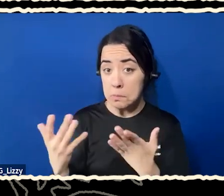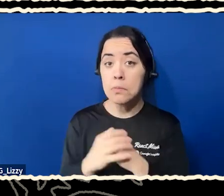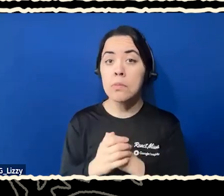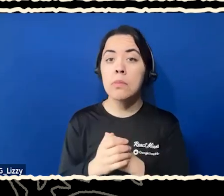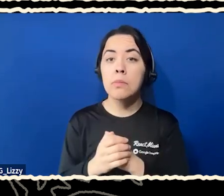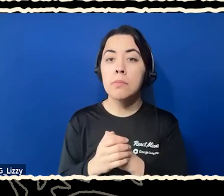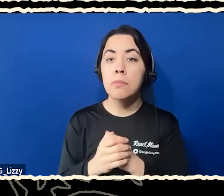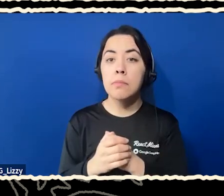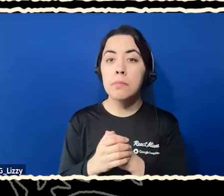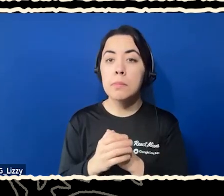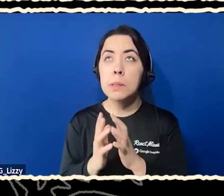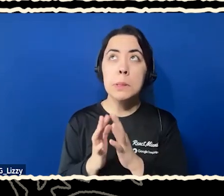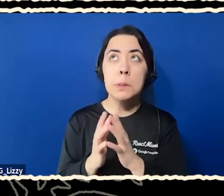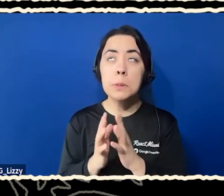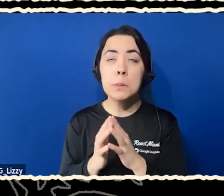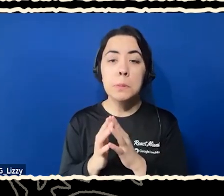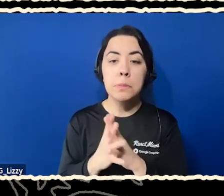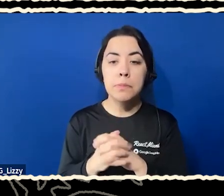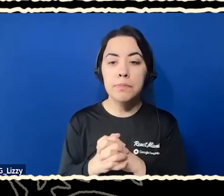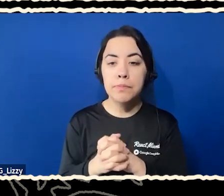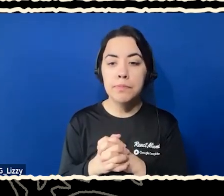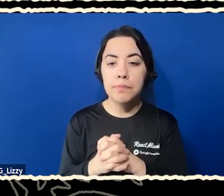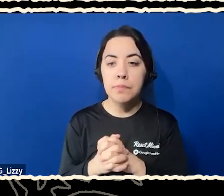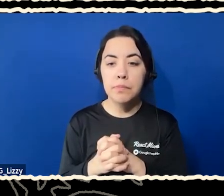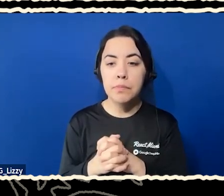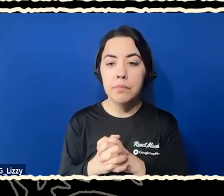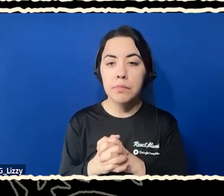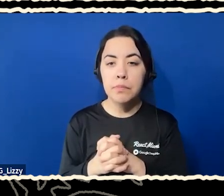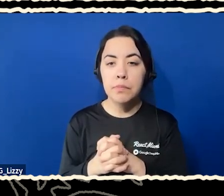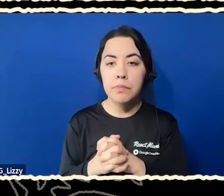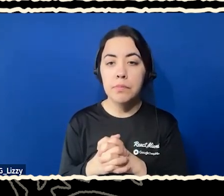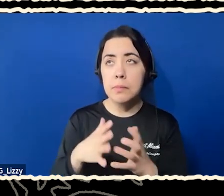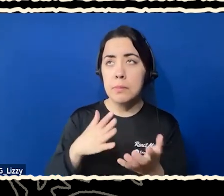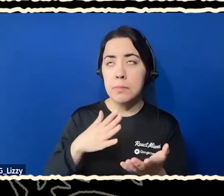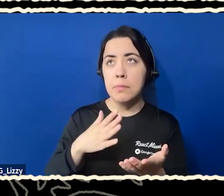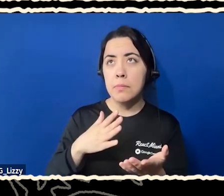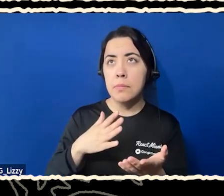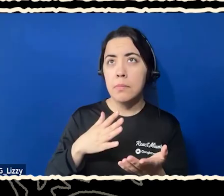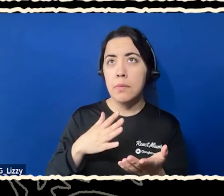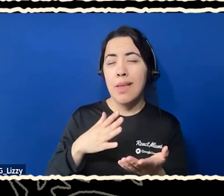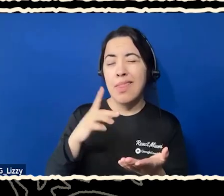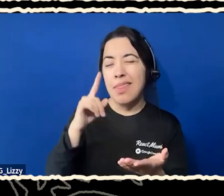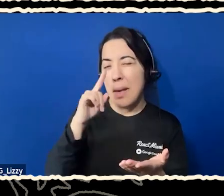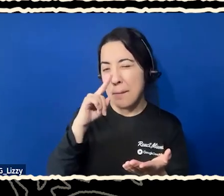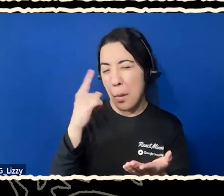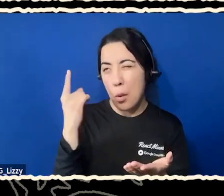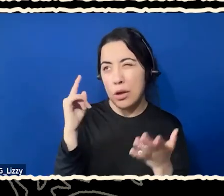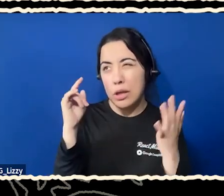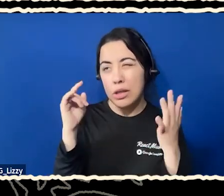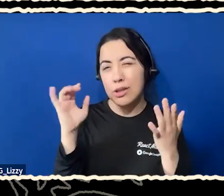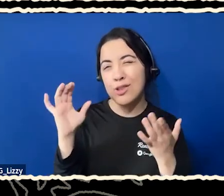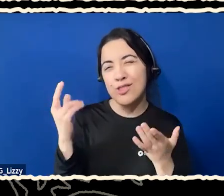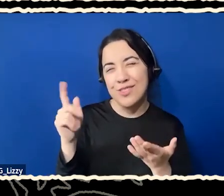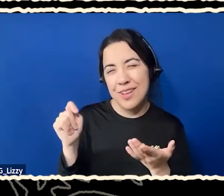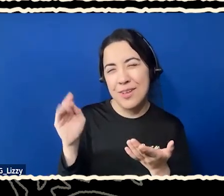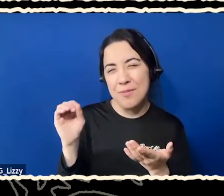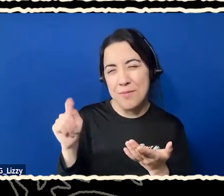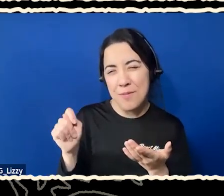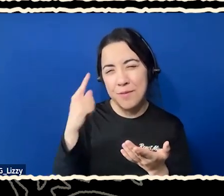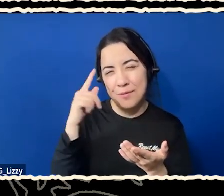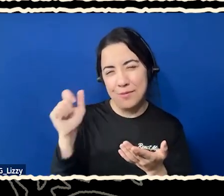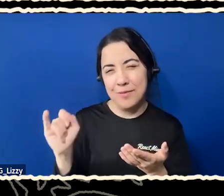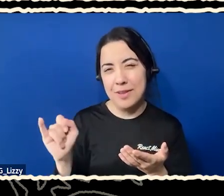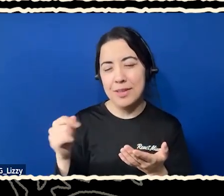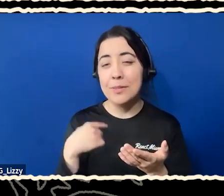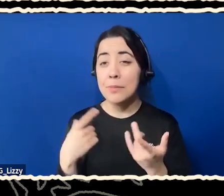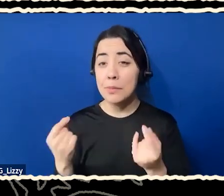my opinion, stream query. OK, the boring AI chatbot. So I'm